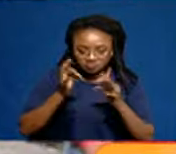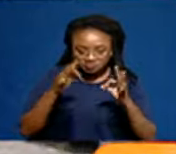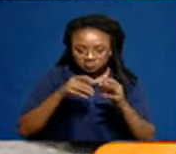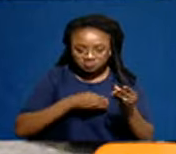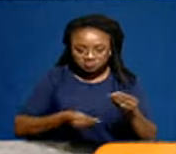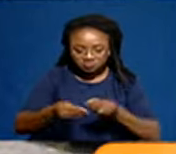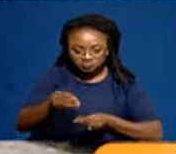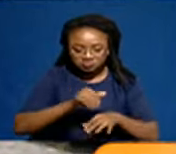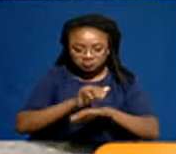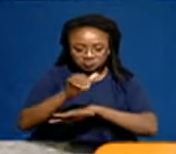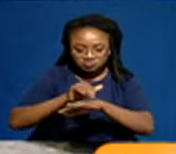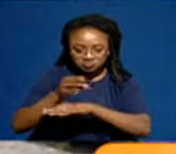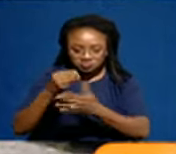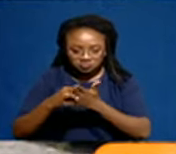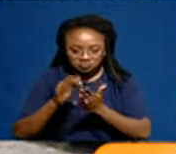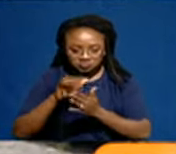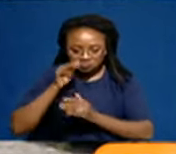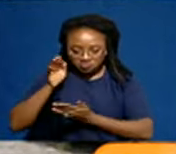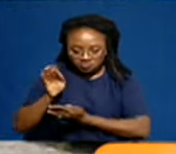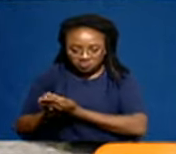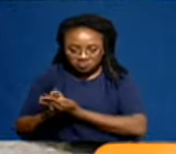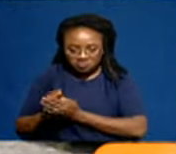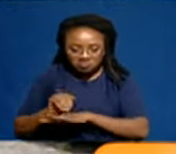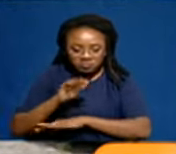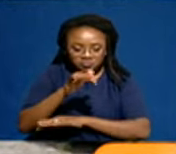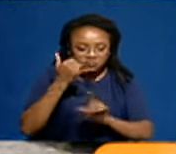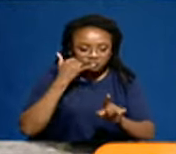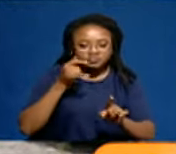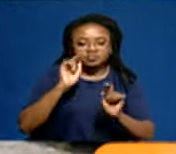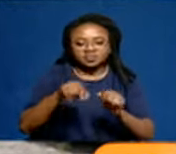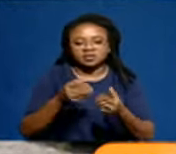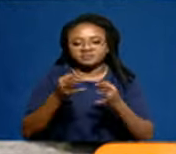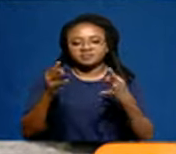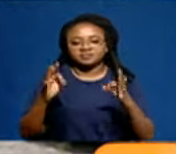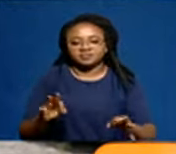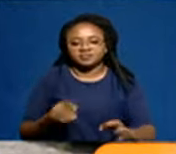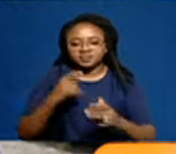help SMEs conserve capital and in turn reinvest in the business,